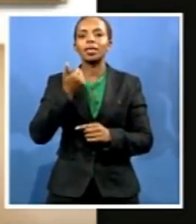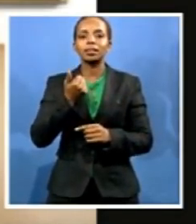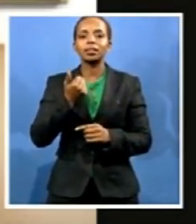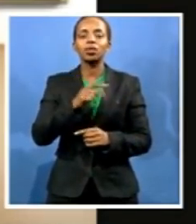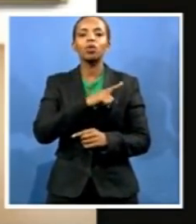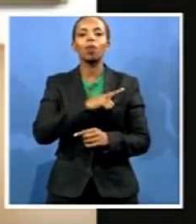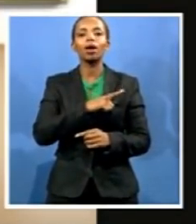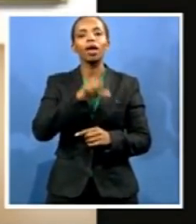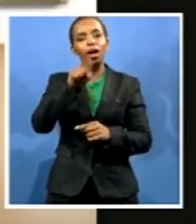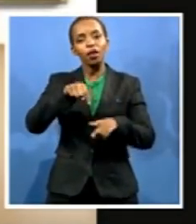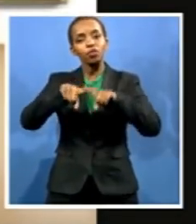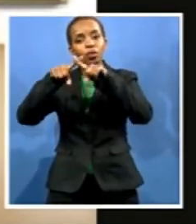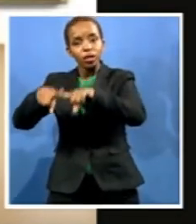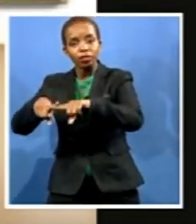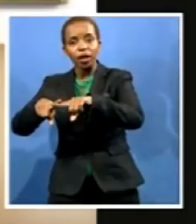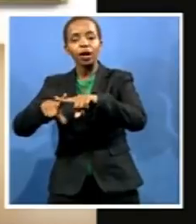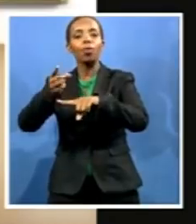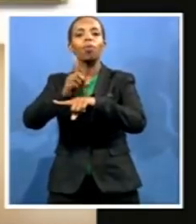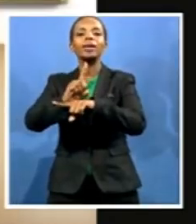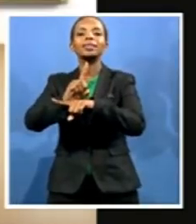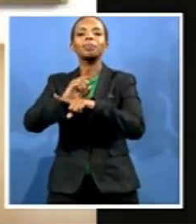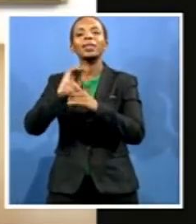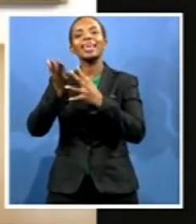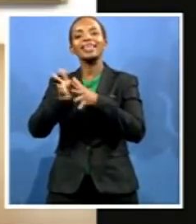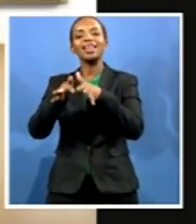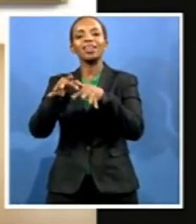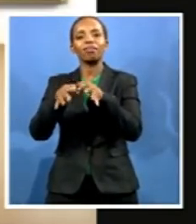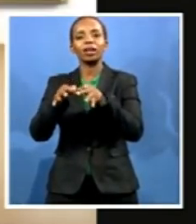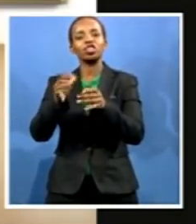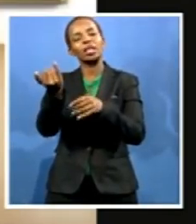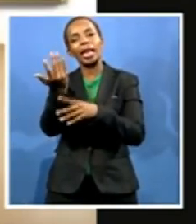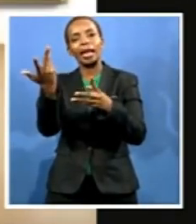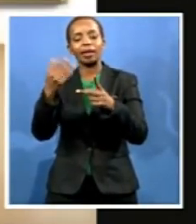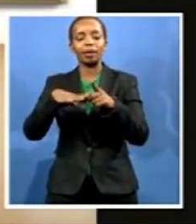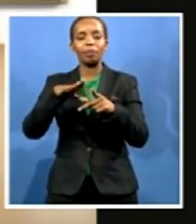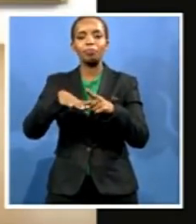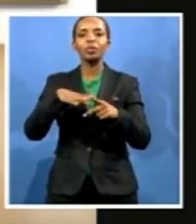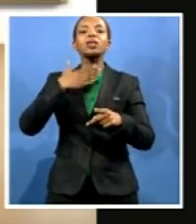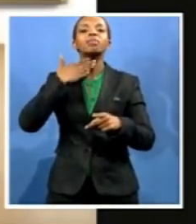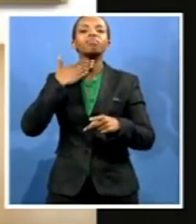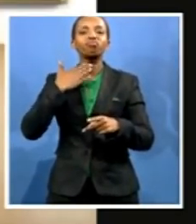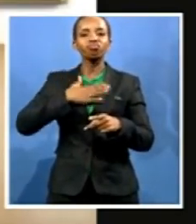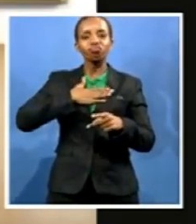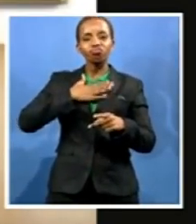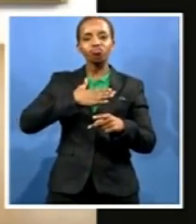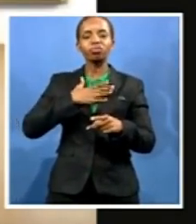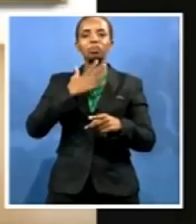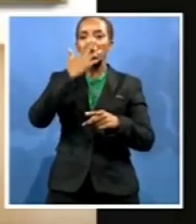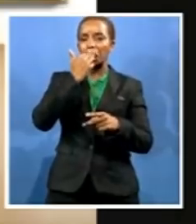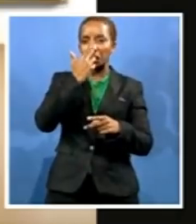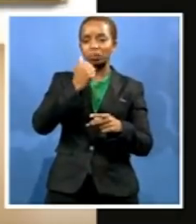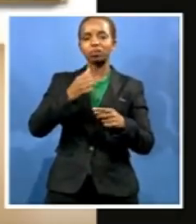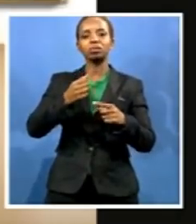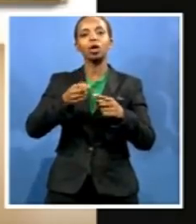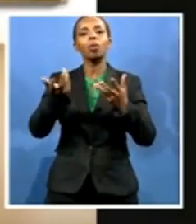definition, relying on symptoms while we have a positive case in a given area. We can rely then